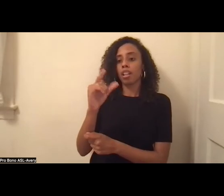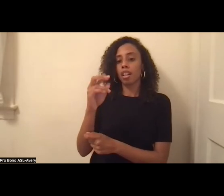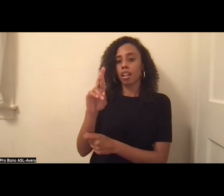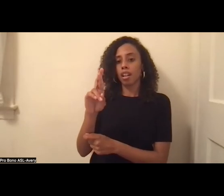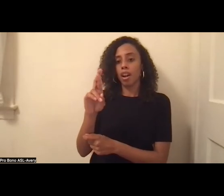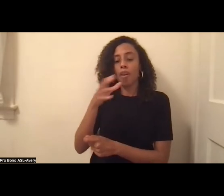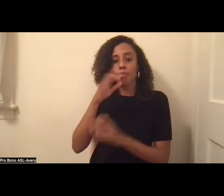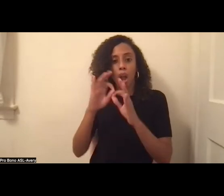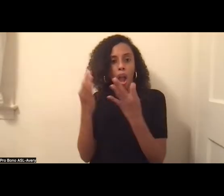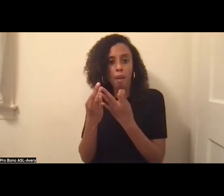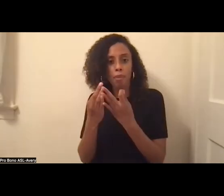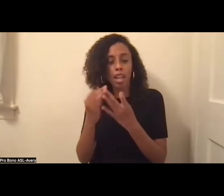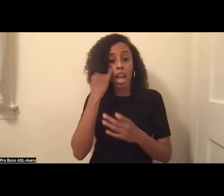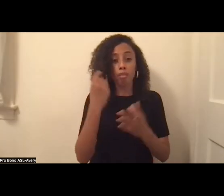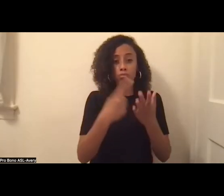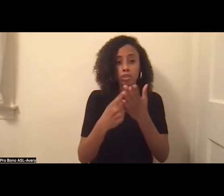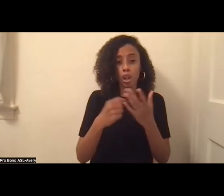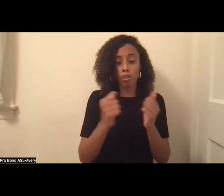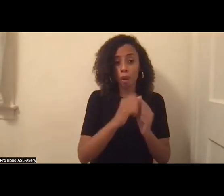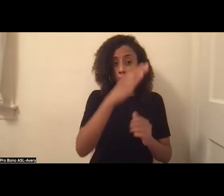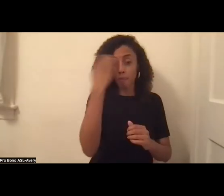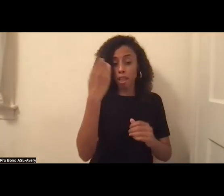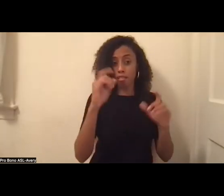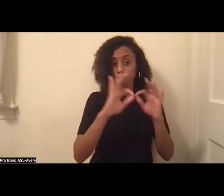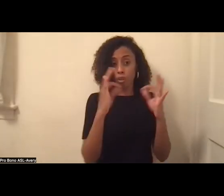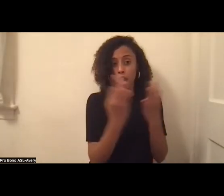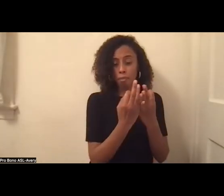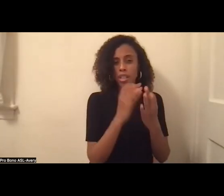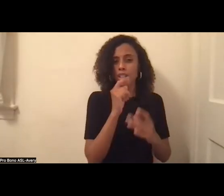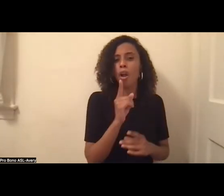who? It's not really your mama. Who is it?